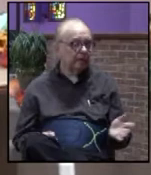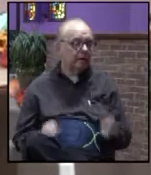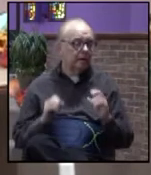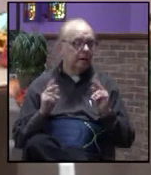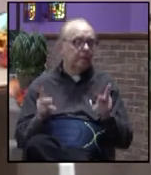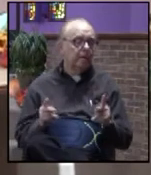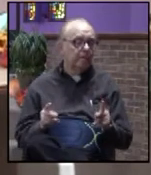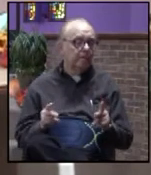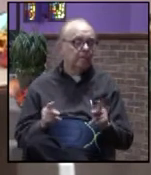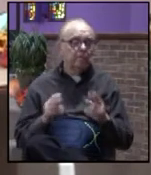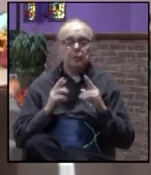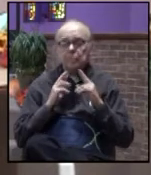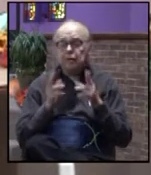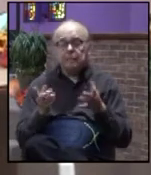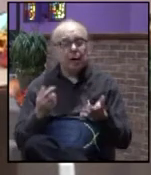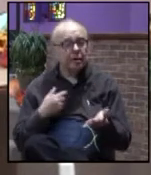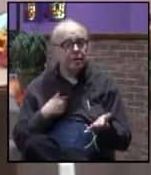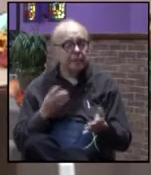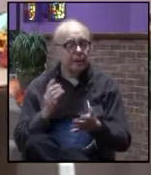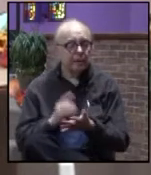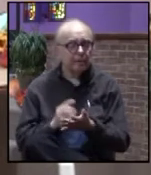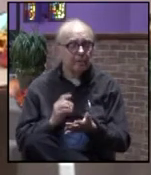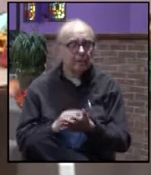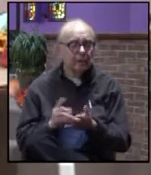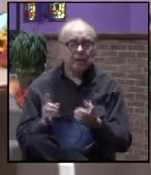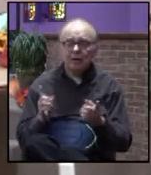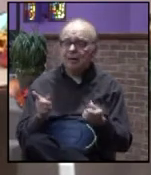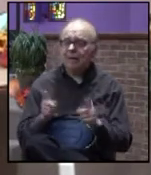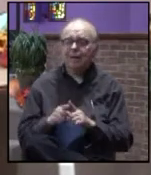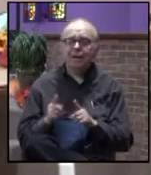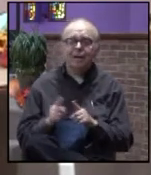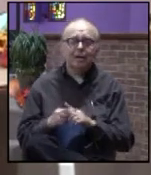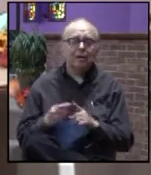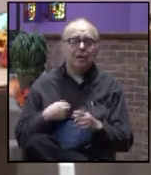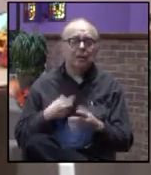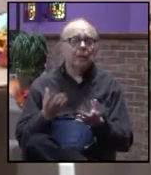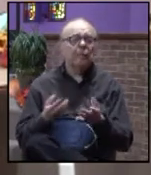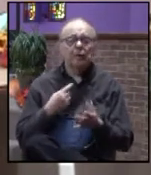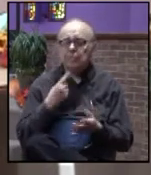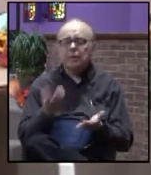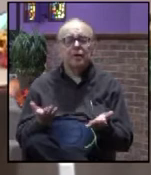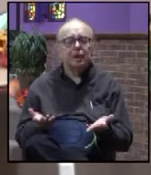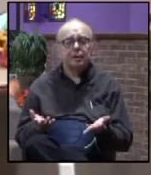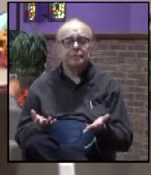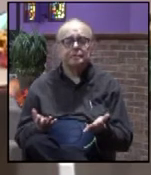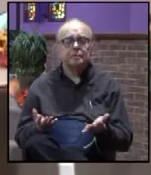okay, respond. And it's like, what do you want me to say?